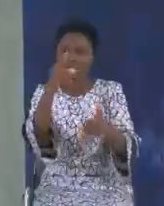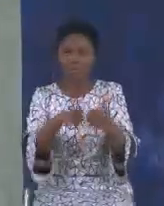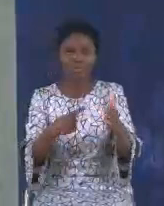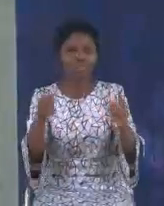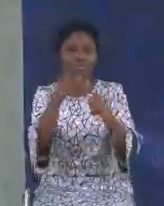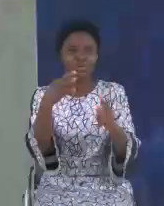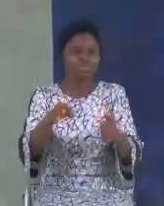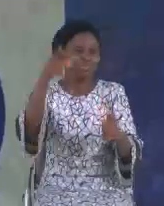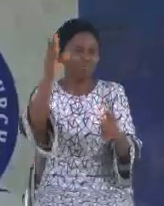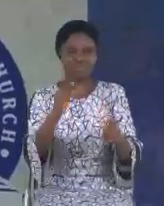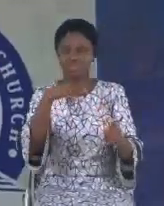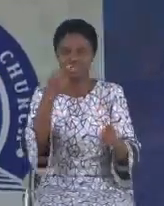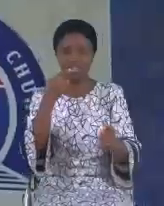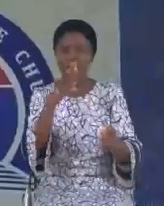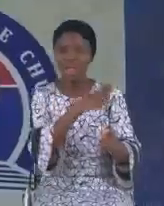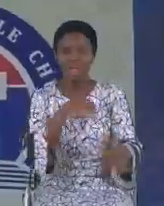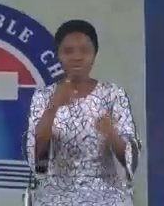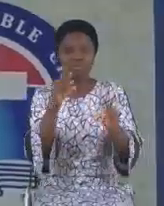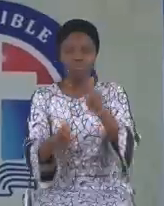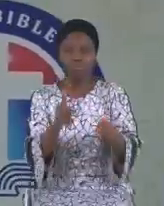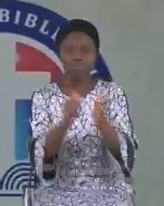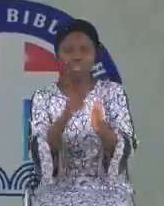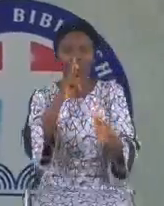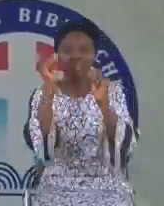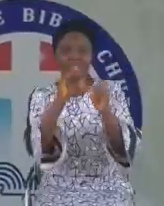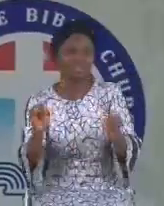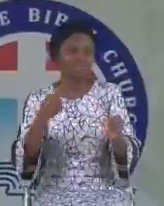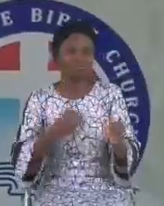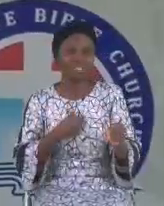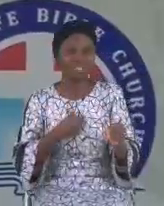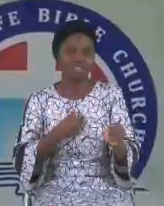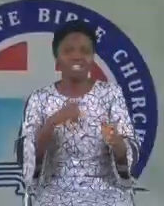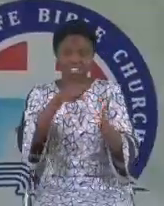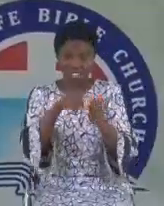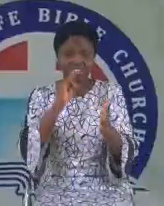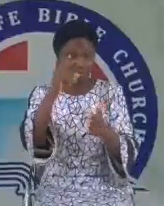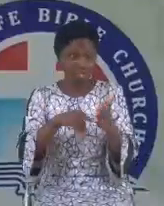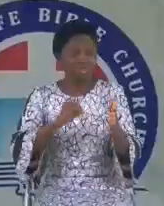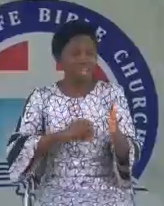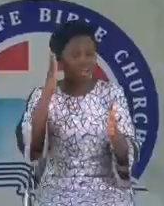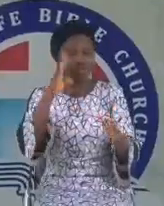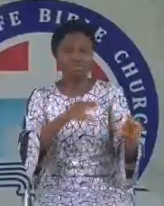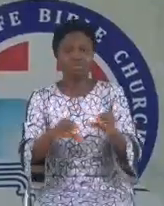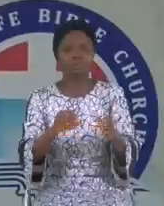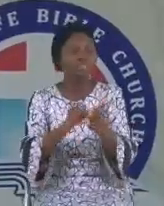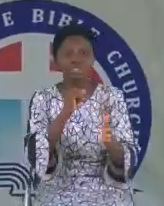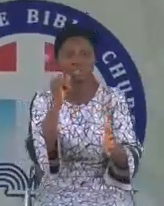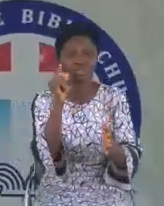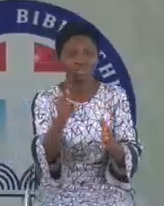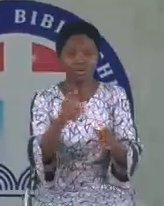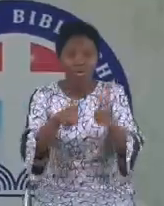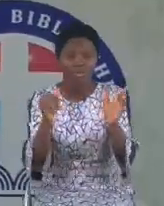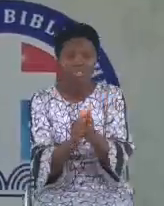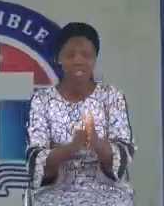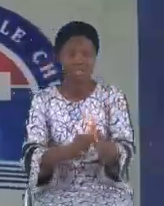say, this is what I do, is not you, but that power that controls your